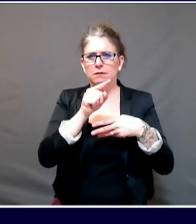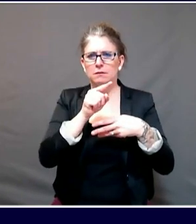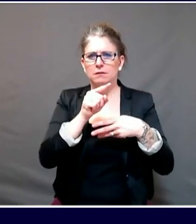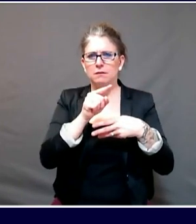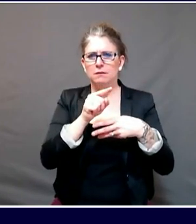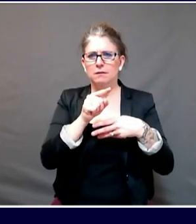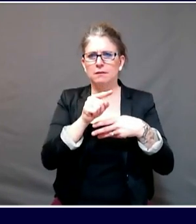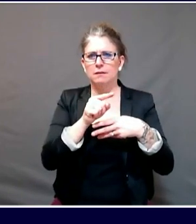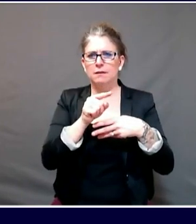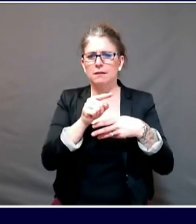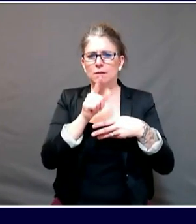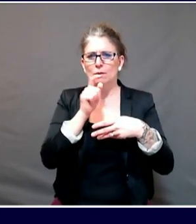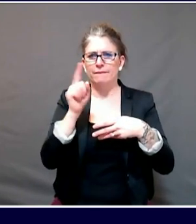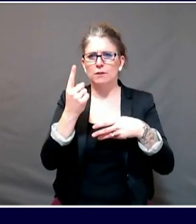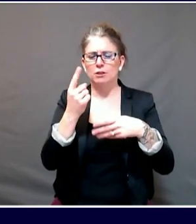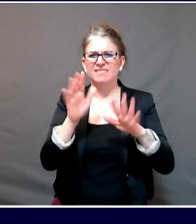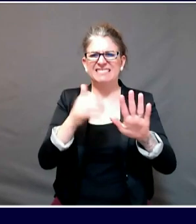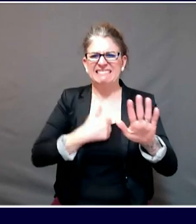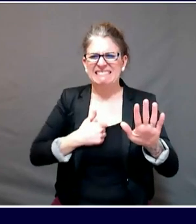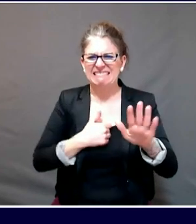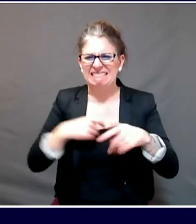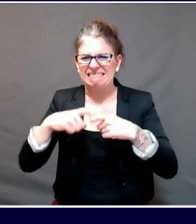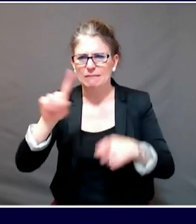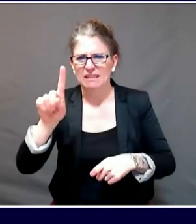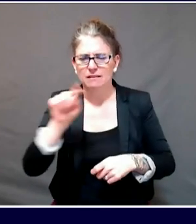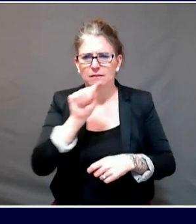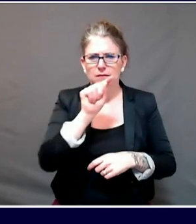Apologies for that, everyone.